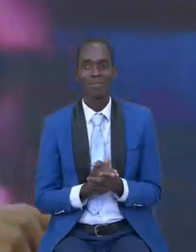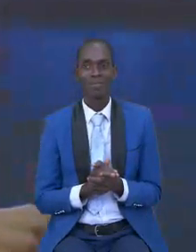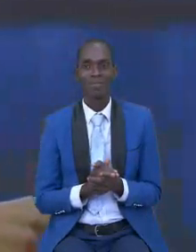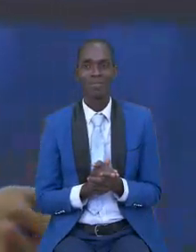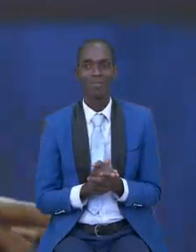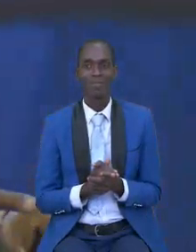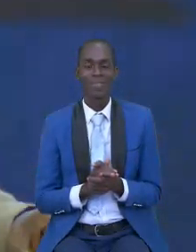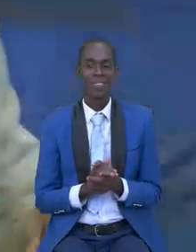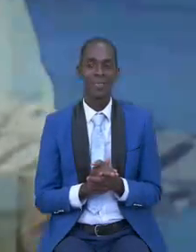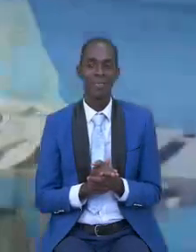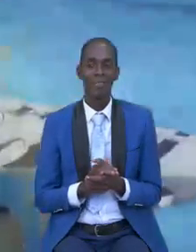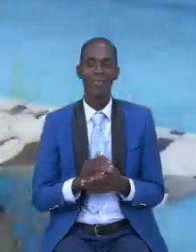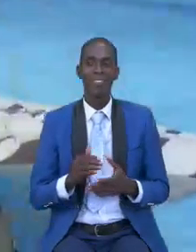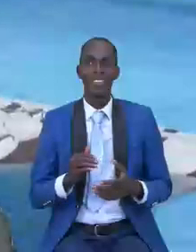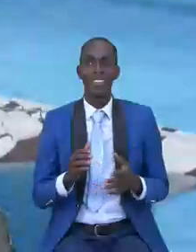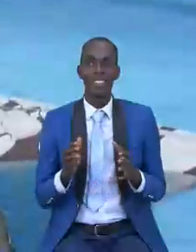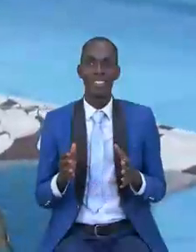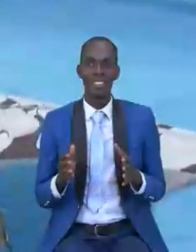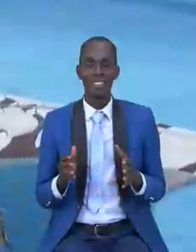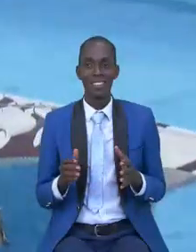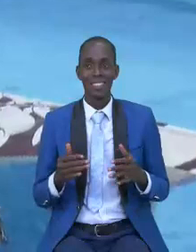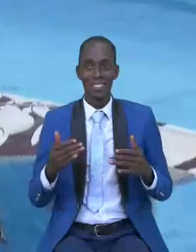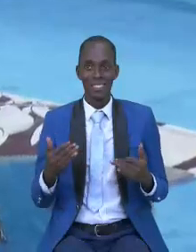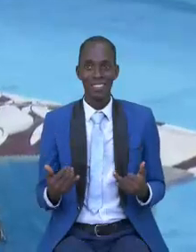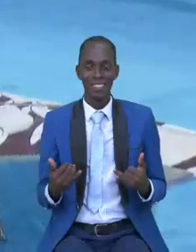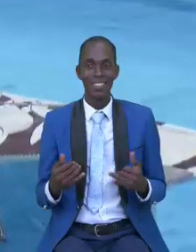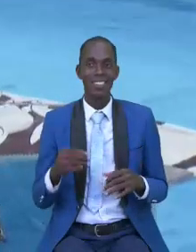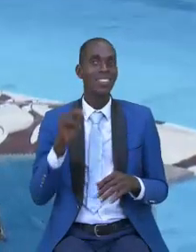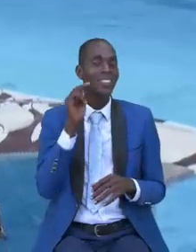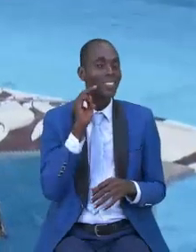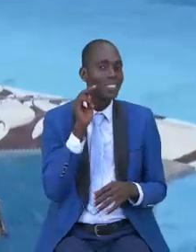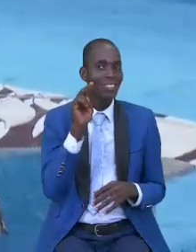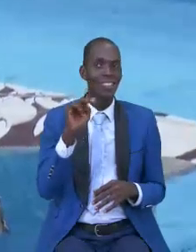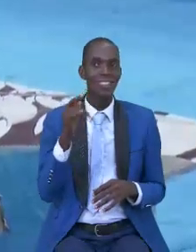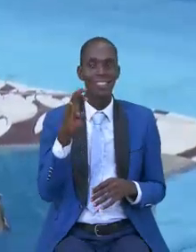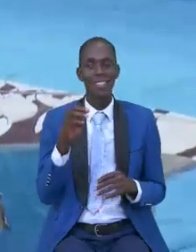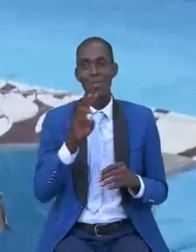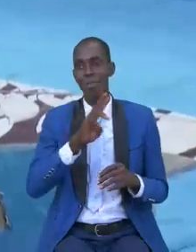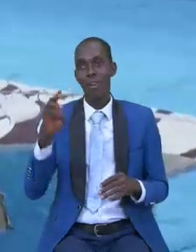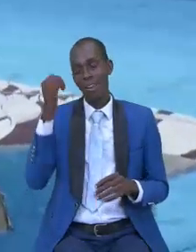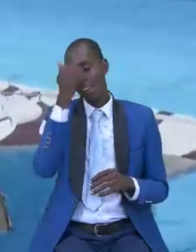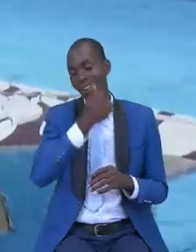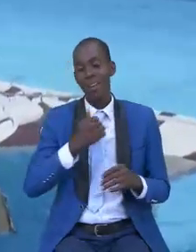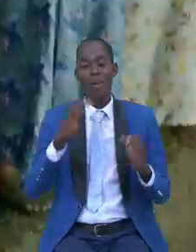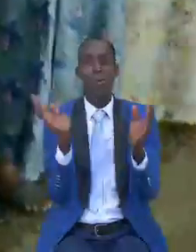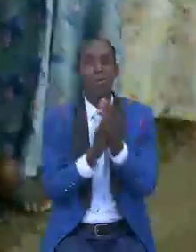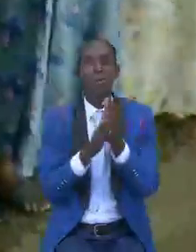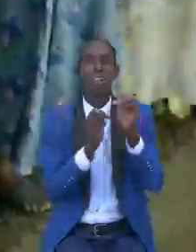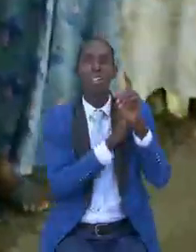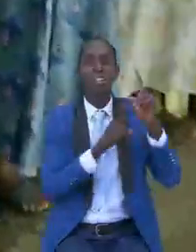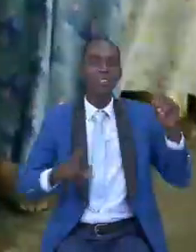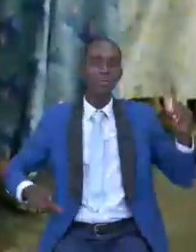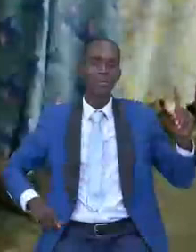Me in Niger, in Nigeria, West Africa, in Africa. Praise the Lord.